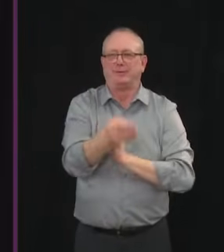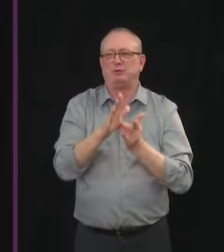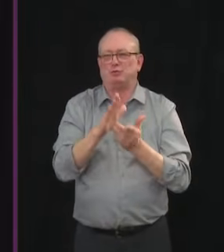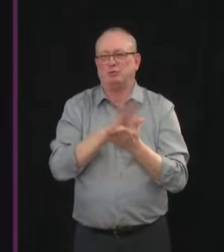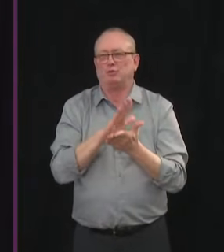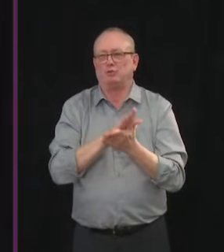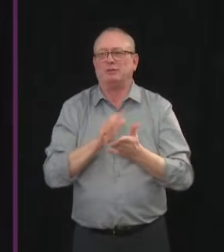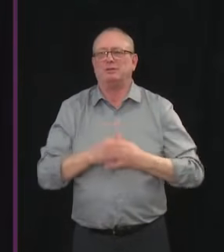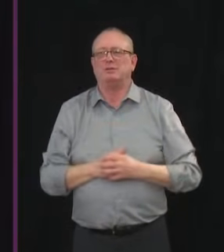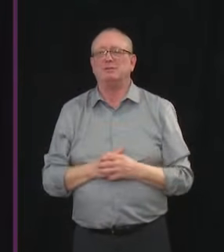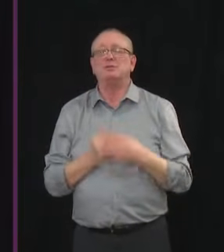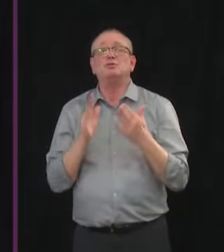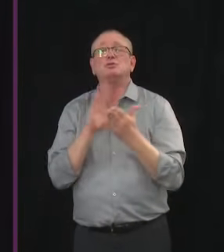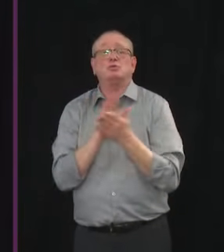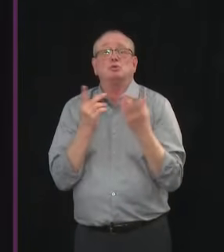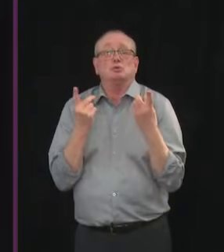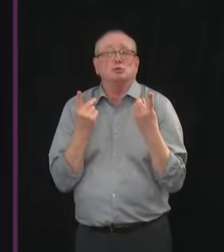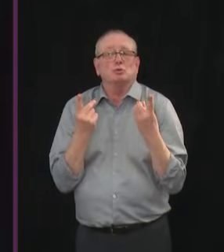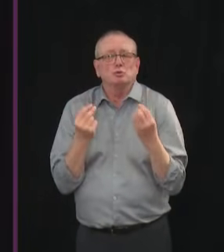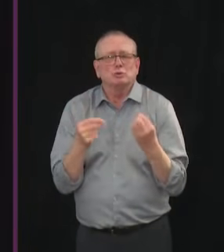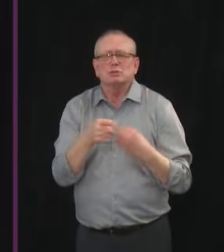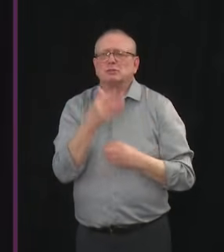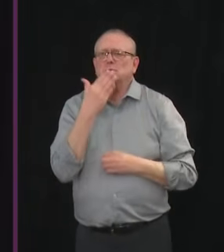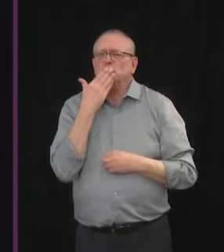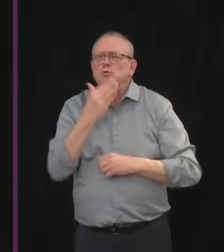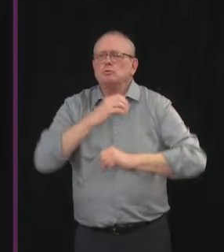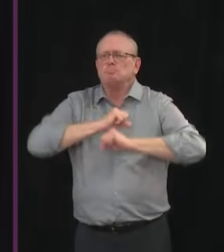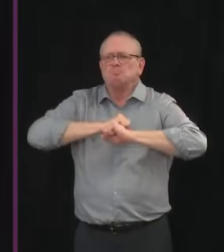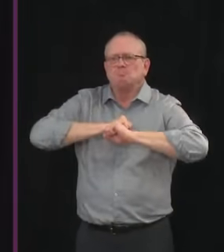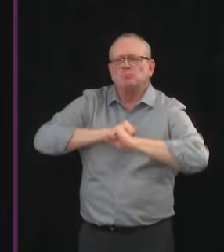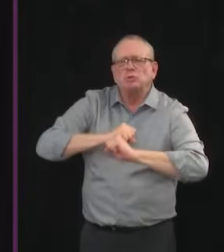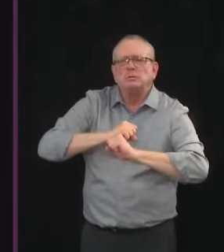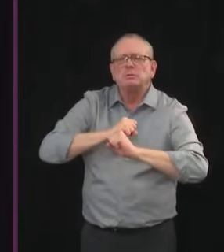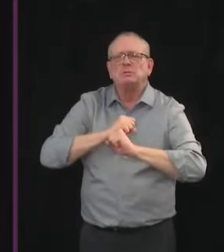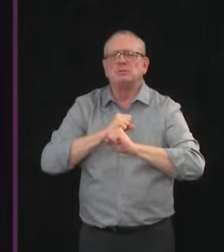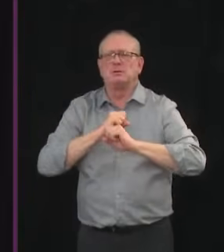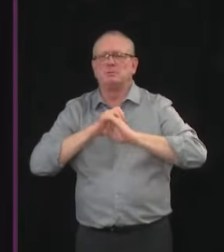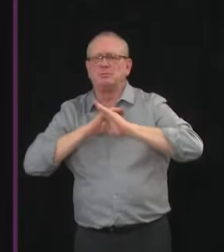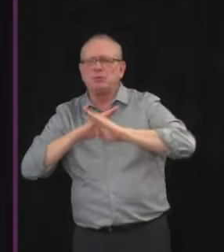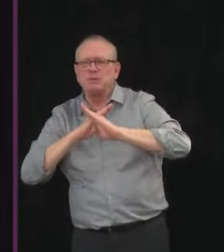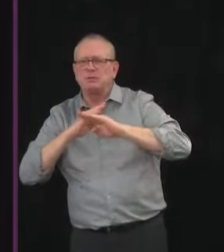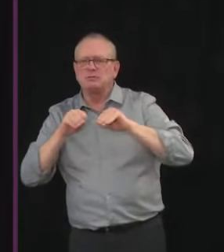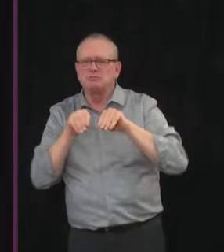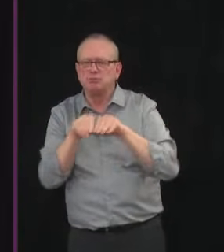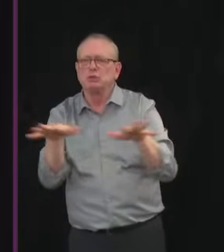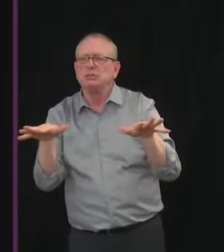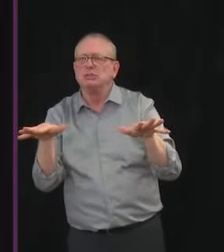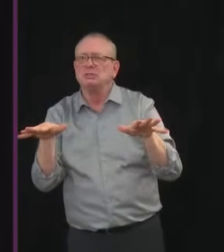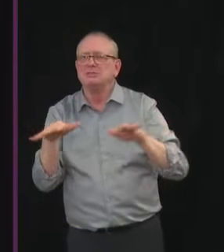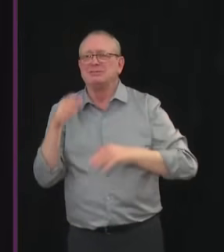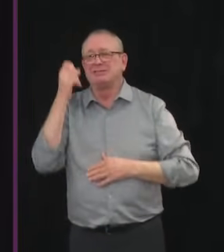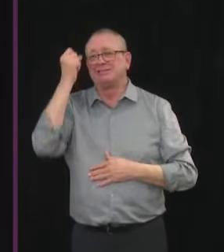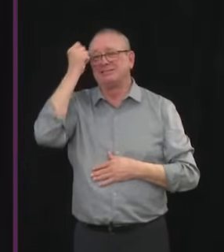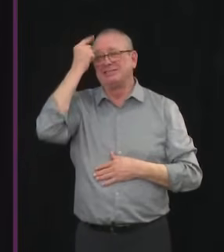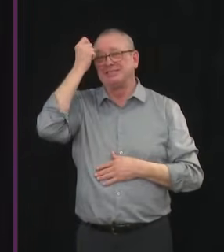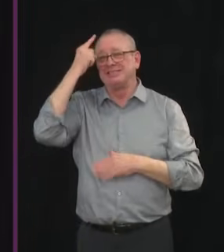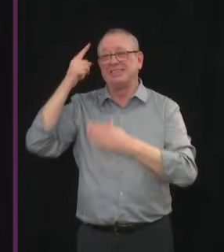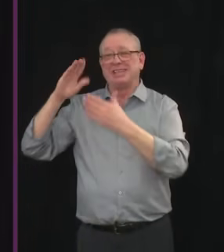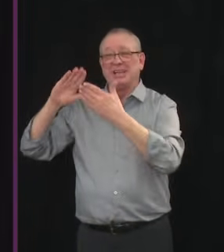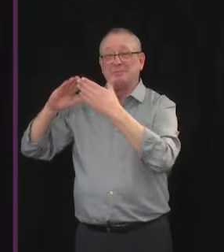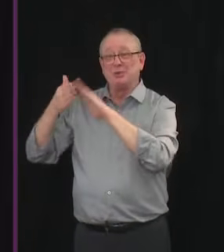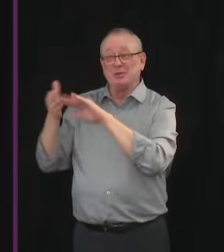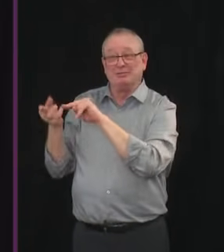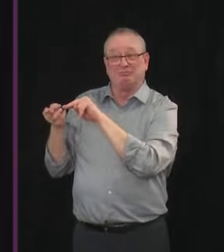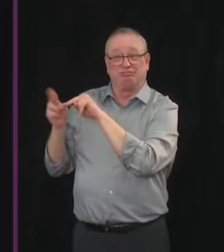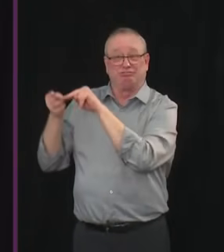at limiting in-school transmission. However, as cases rise in the community, they also rise in school populations and